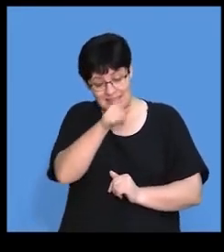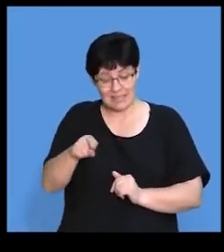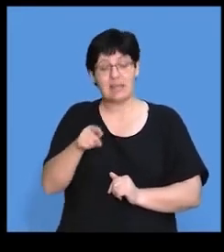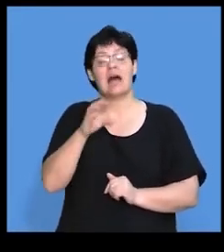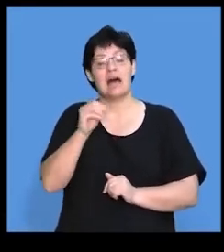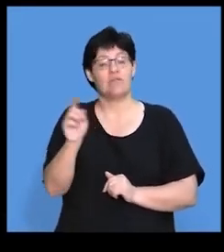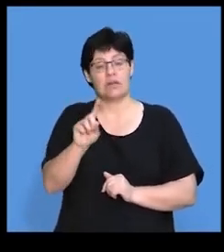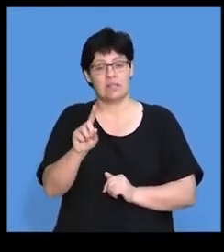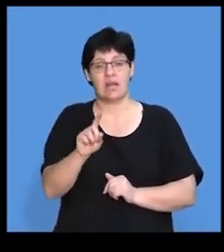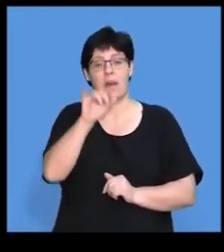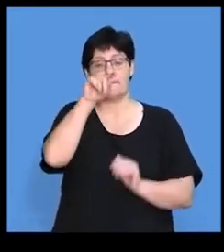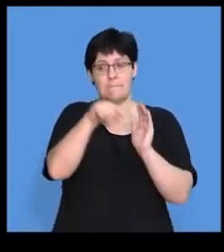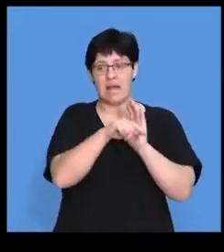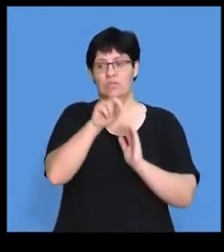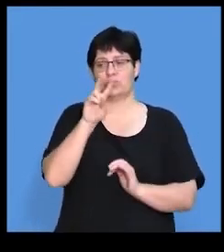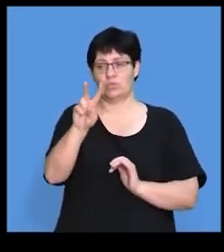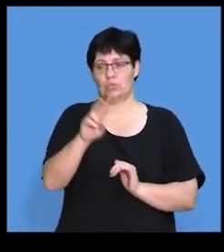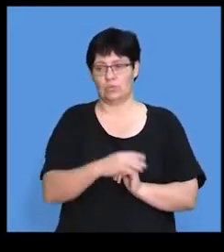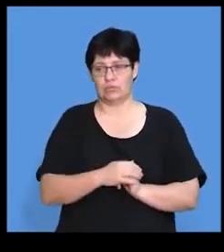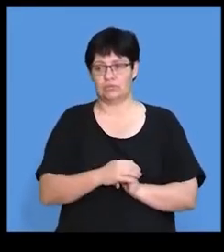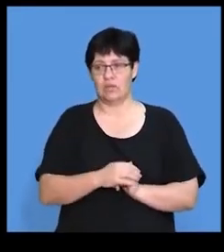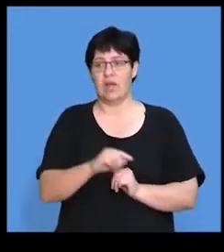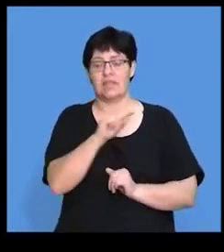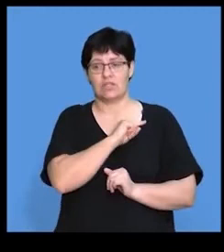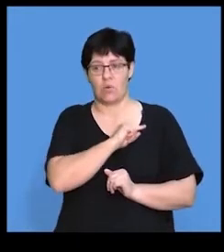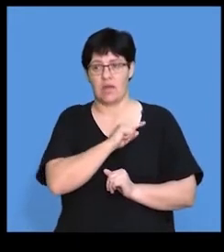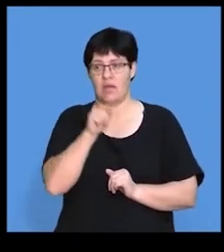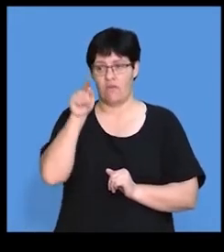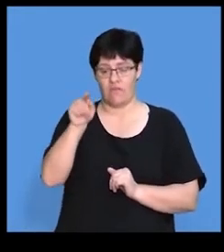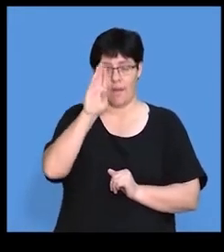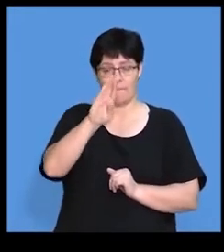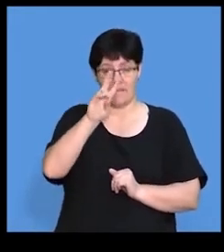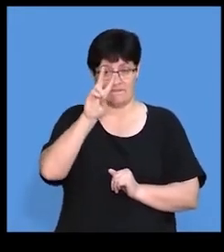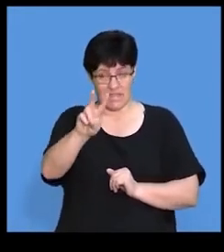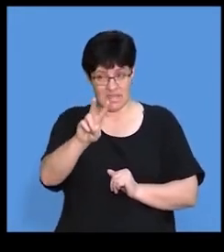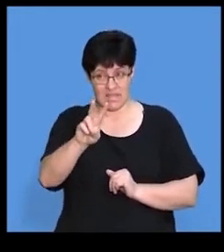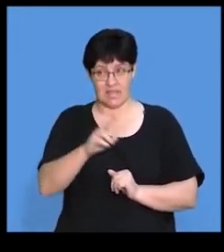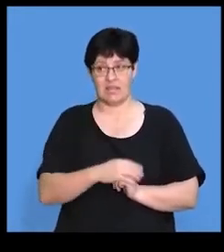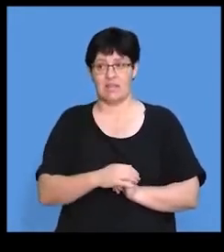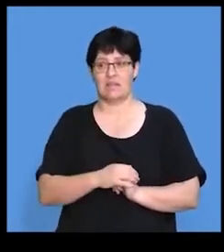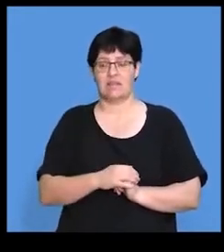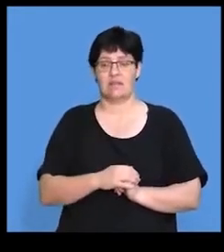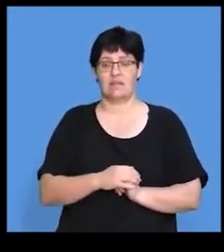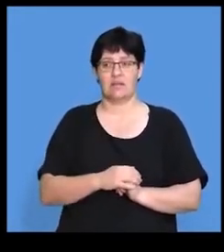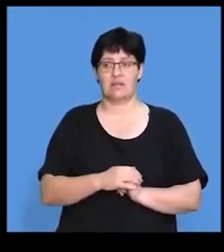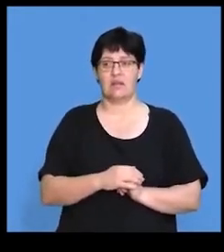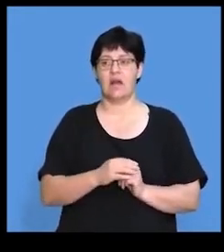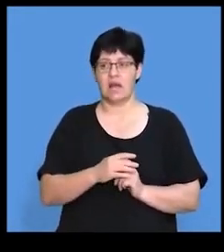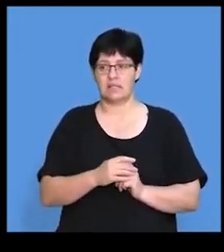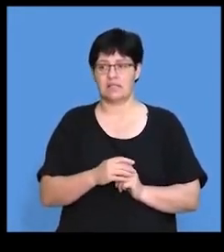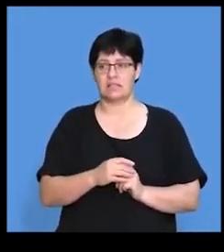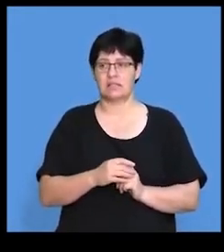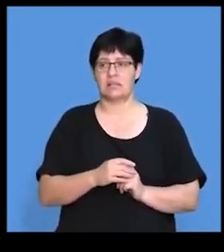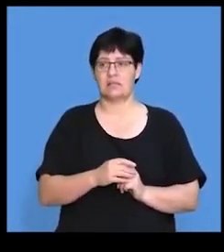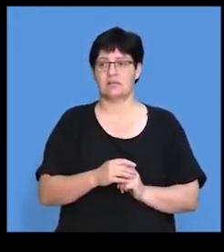is -2. So therefore, the gradient of BV is perpendicular